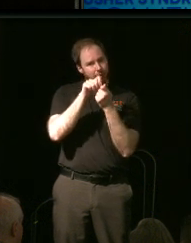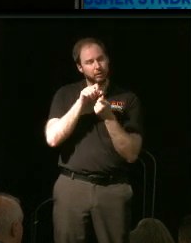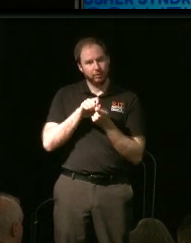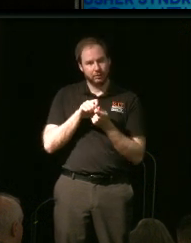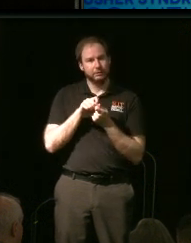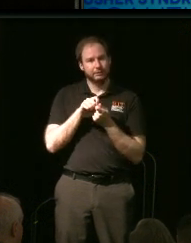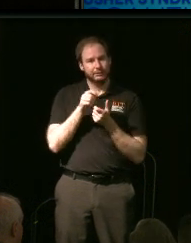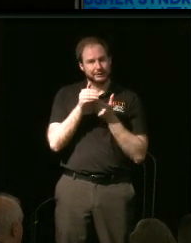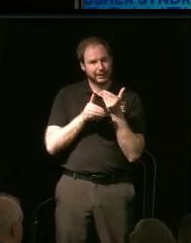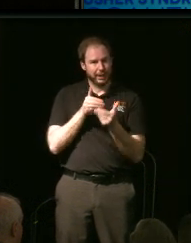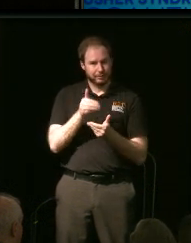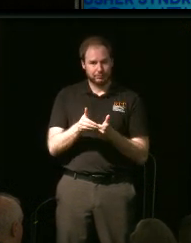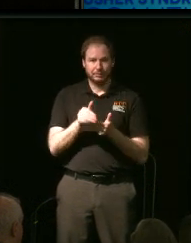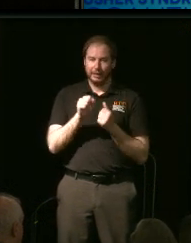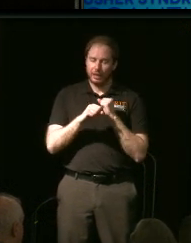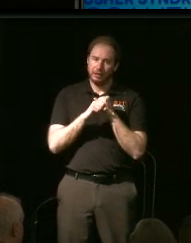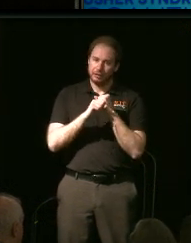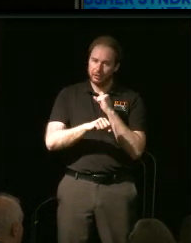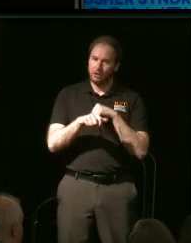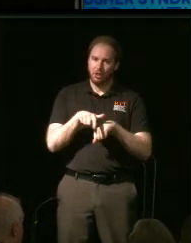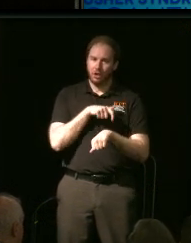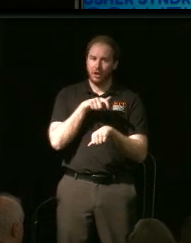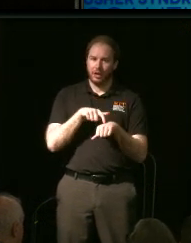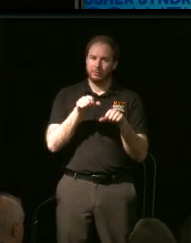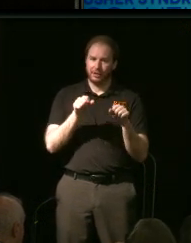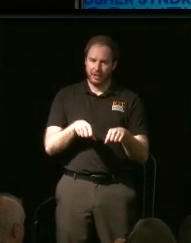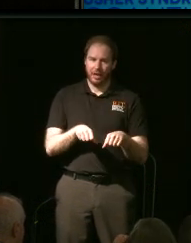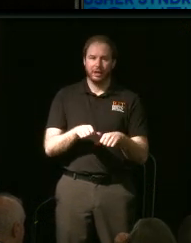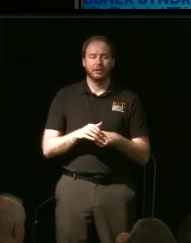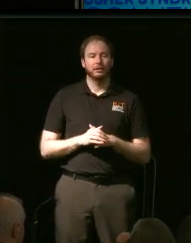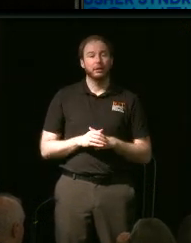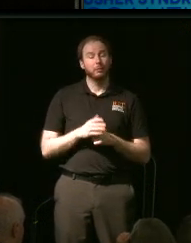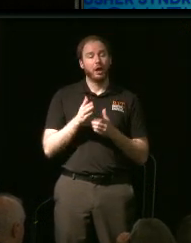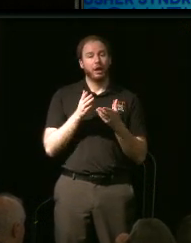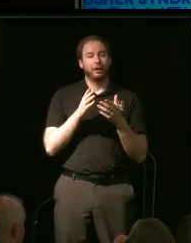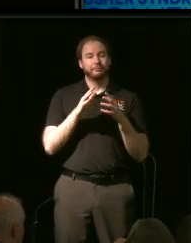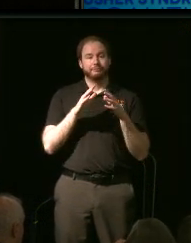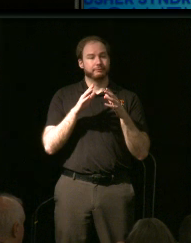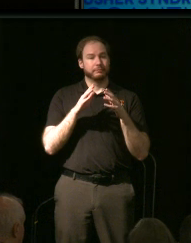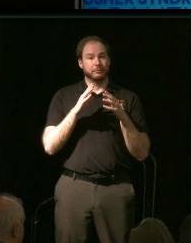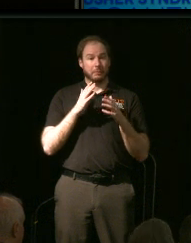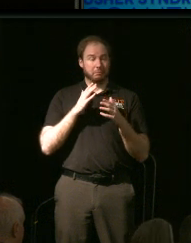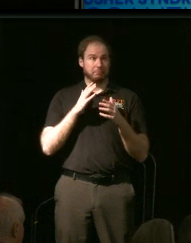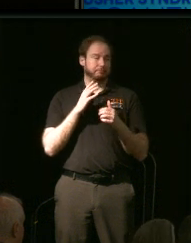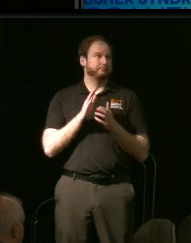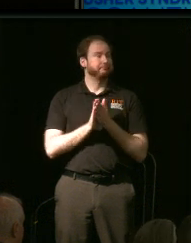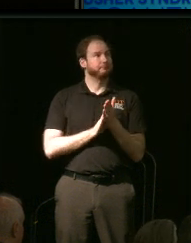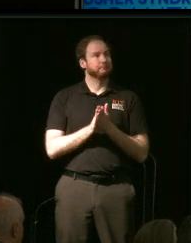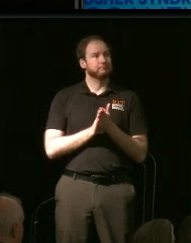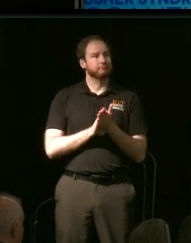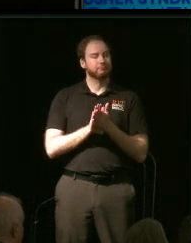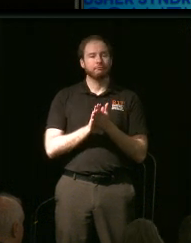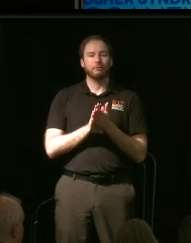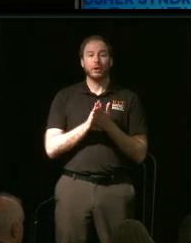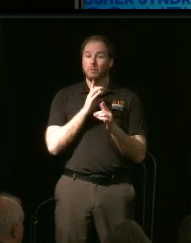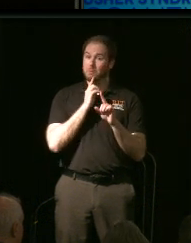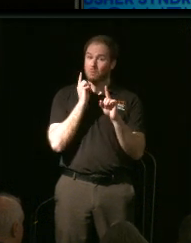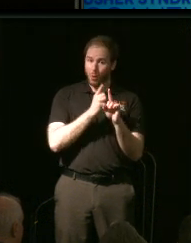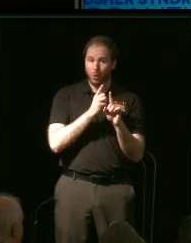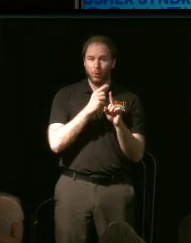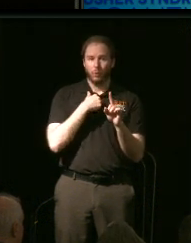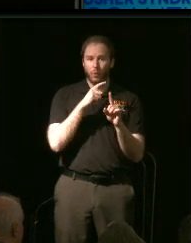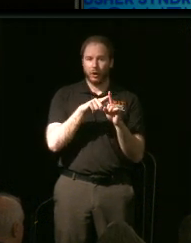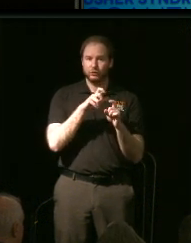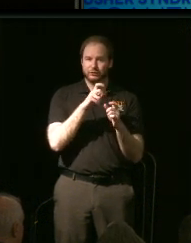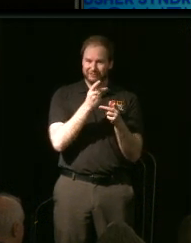and can take a very long time. But in general, we're asking, how does the drug work